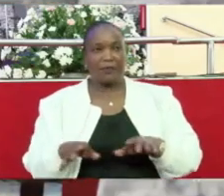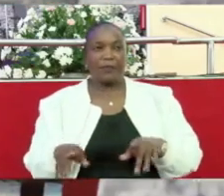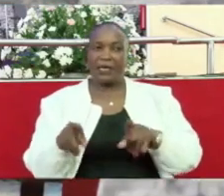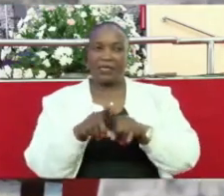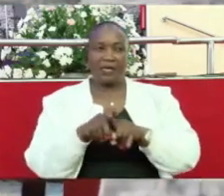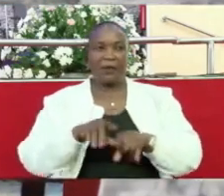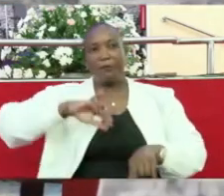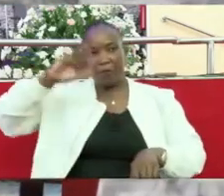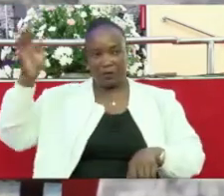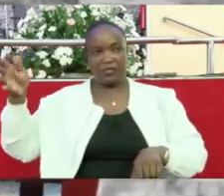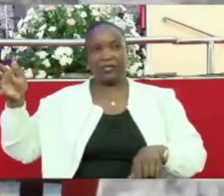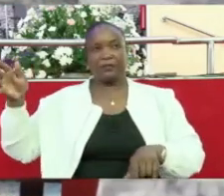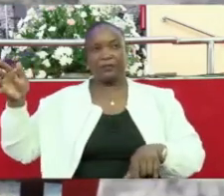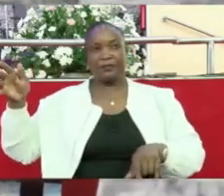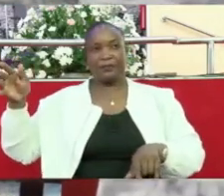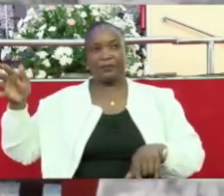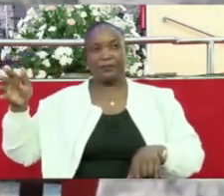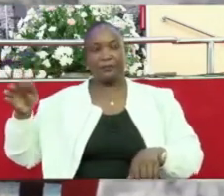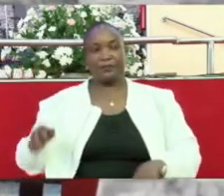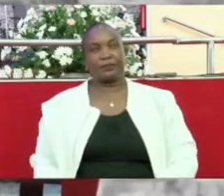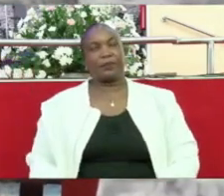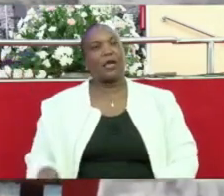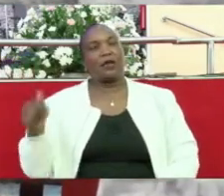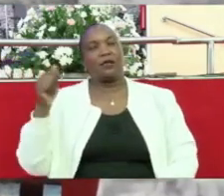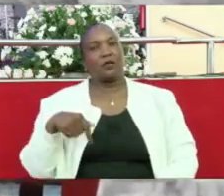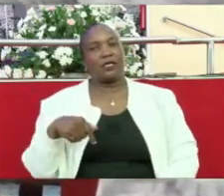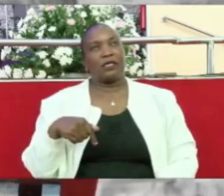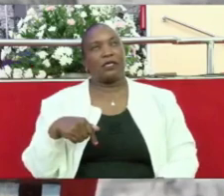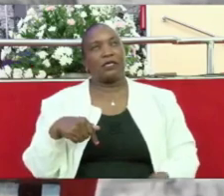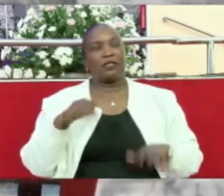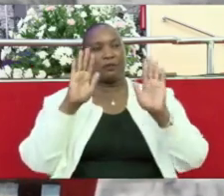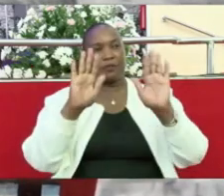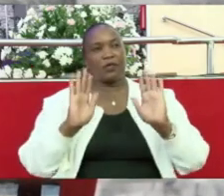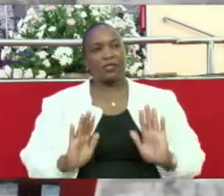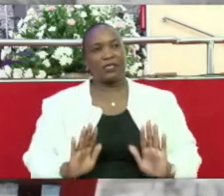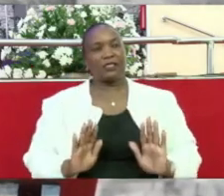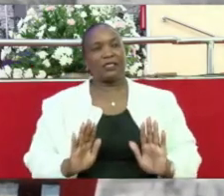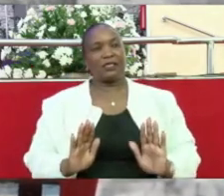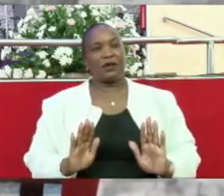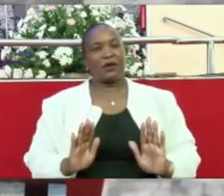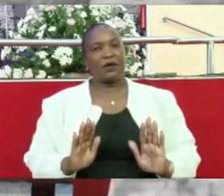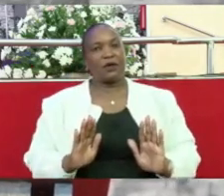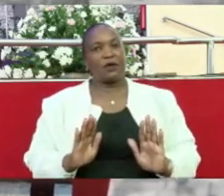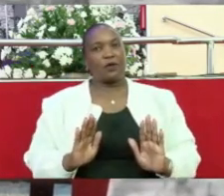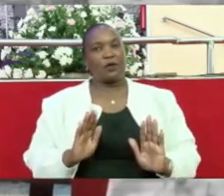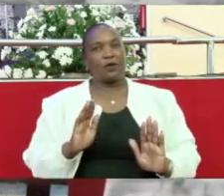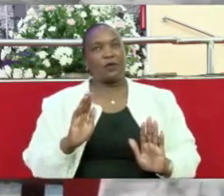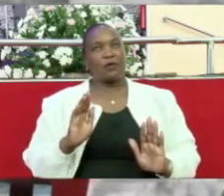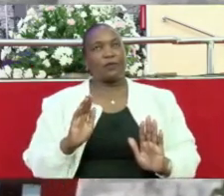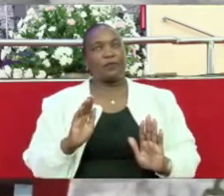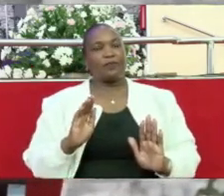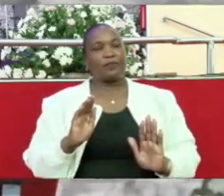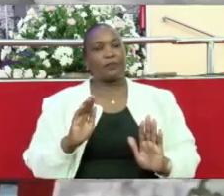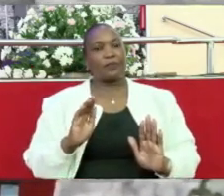to speak here, na nilipokuwa nawazia kunena leo, I thought it is important for us to try and clarify. Nilitaka tu tuweze kuelewa. And how